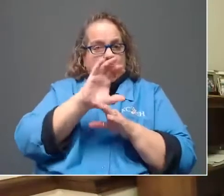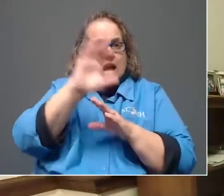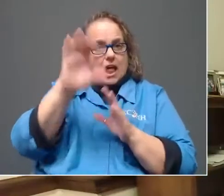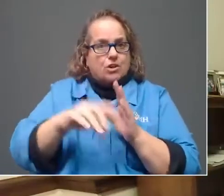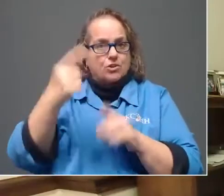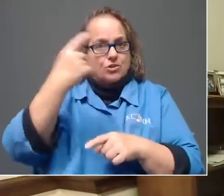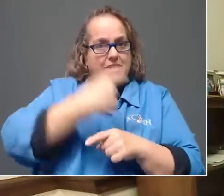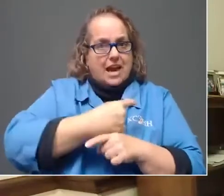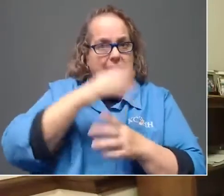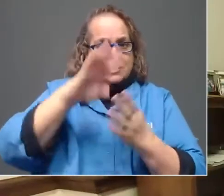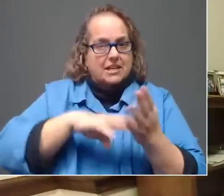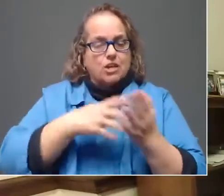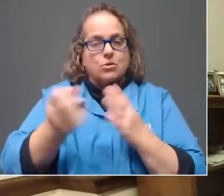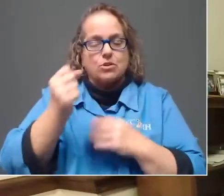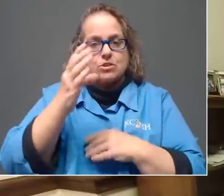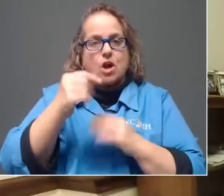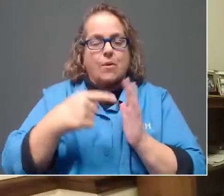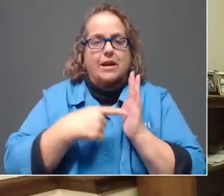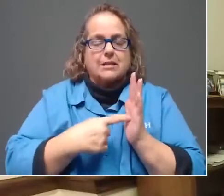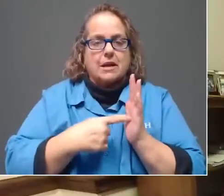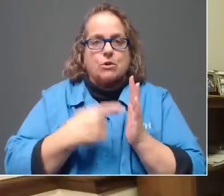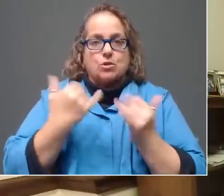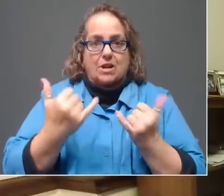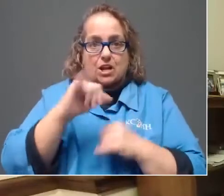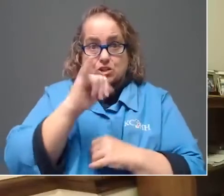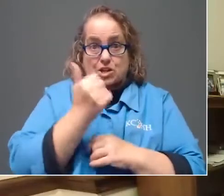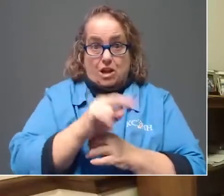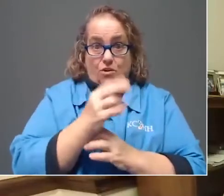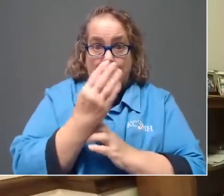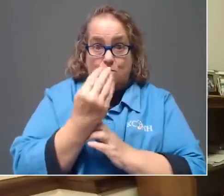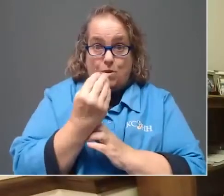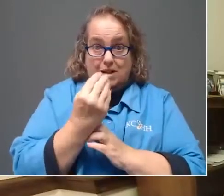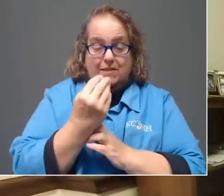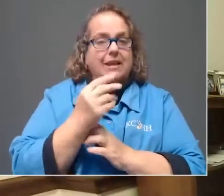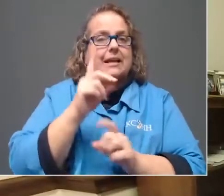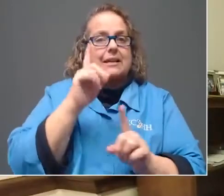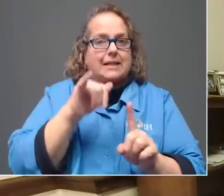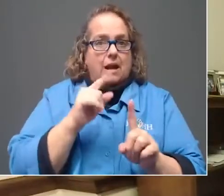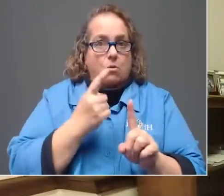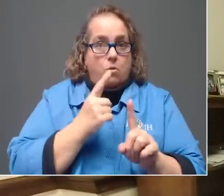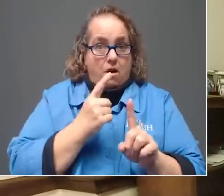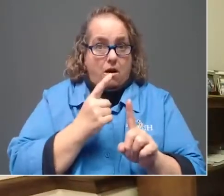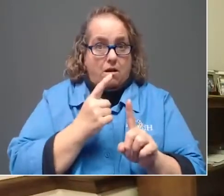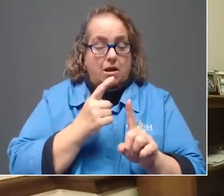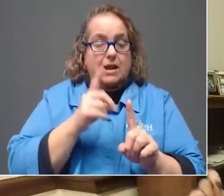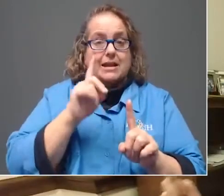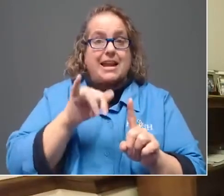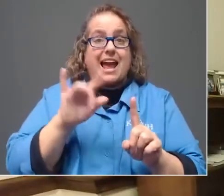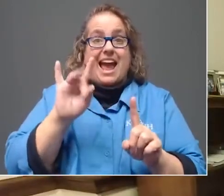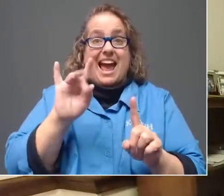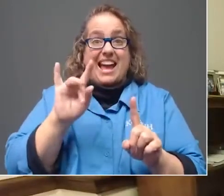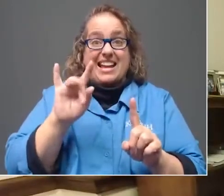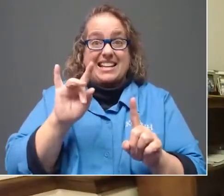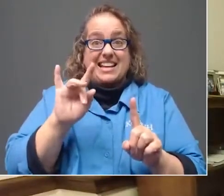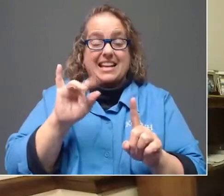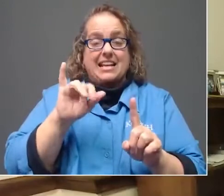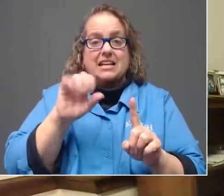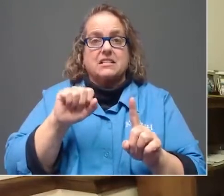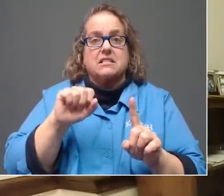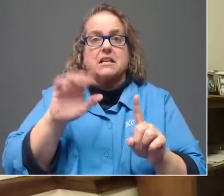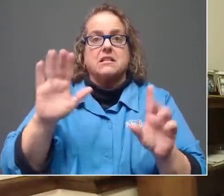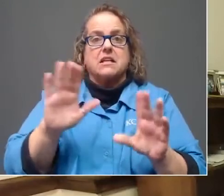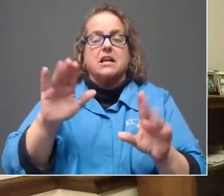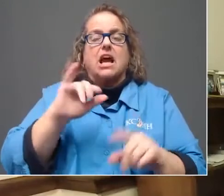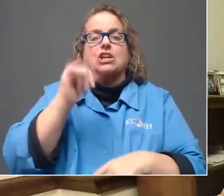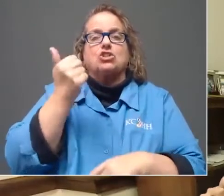as an example, today is January 14th, it's day 1. Day 18 would be then Sunday, January